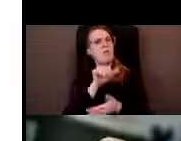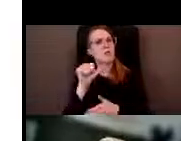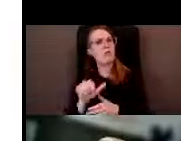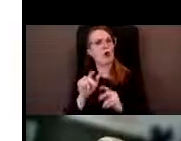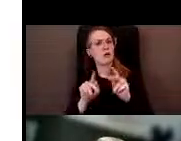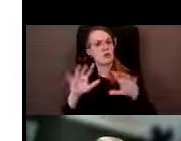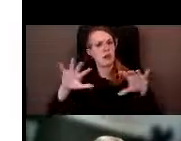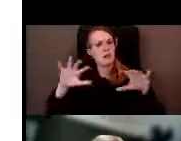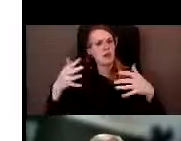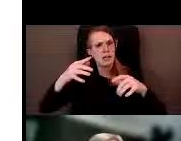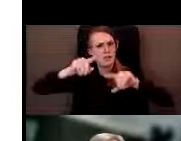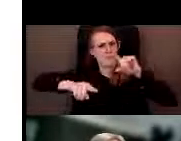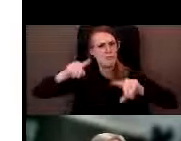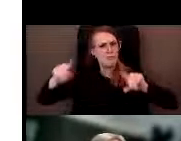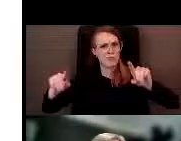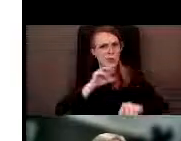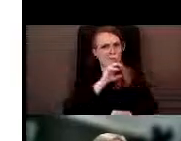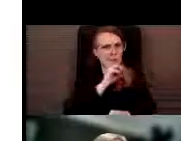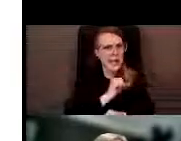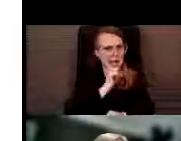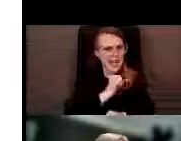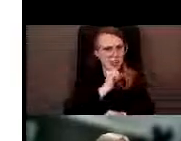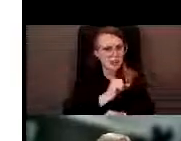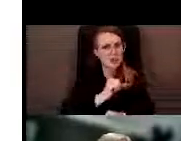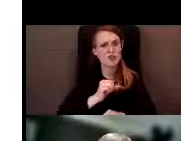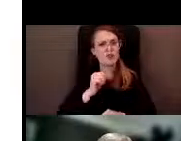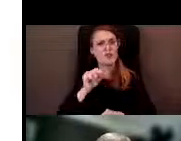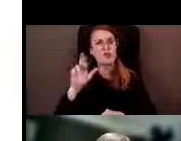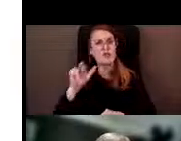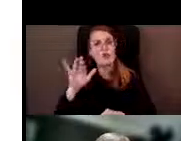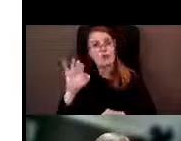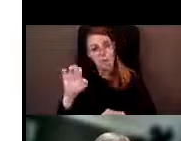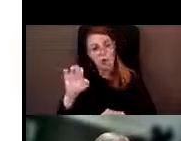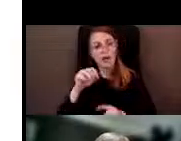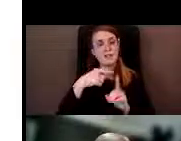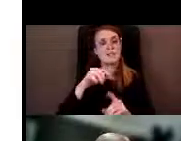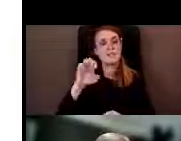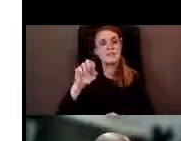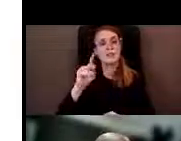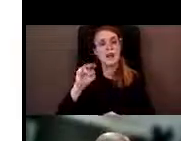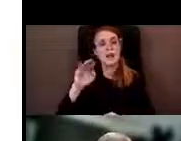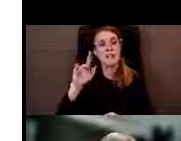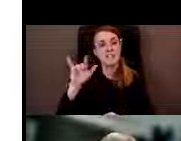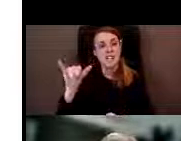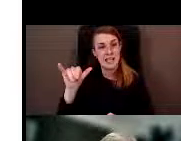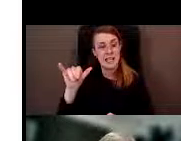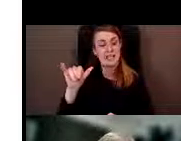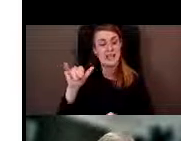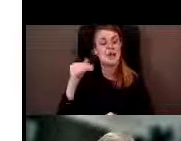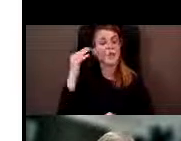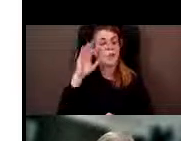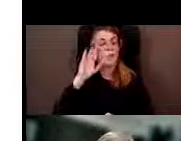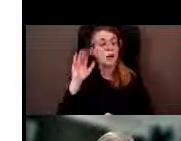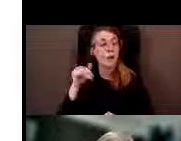age and through race and ethnic composition. We know that we have additional